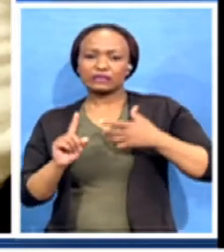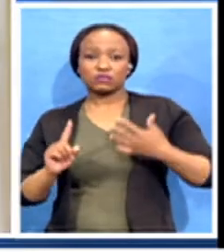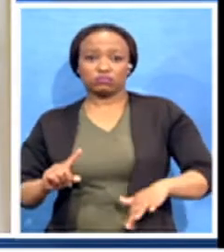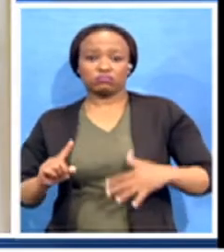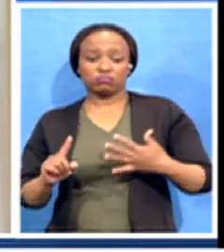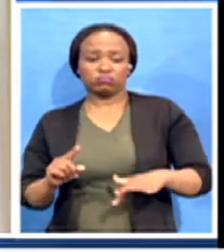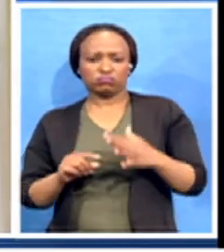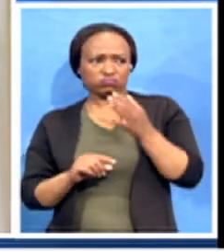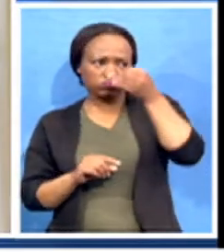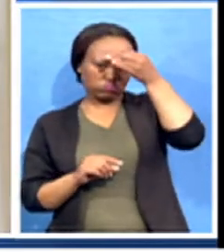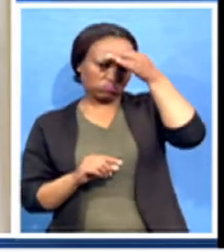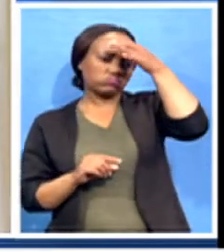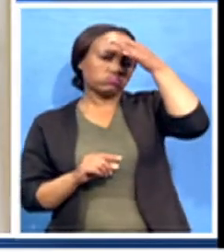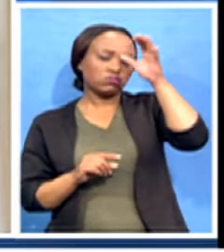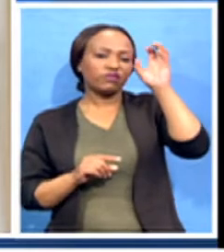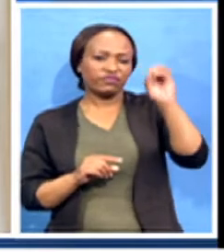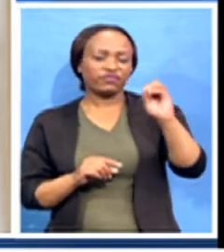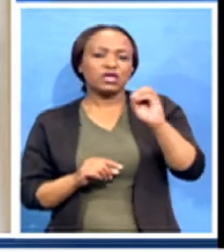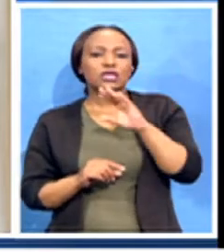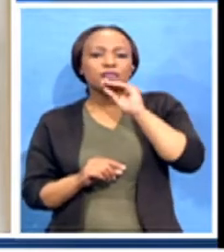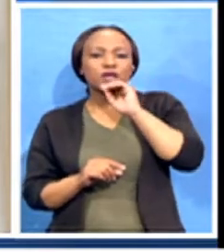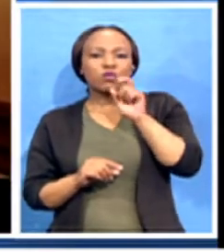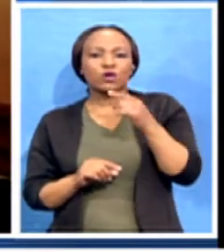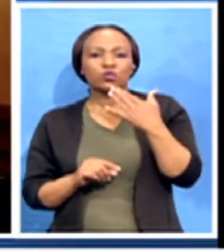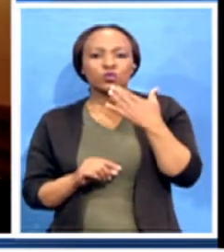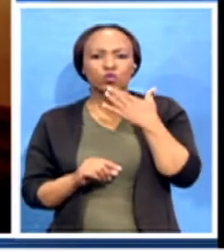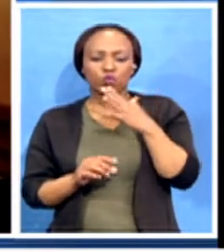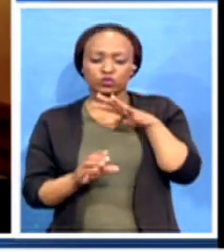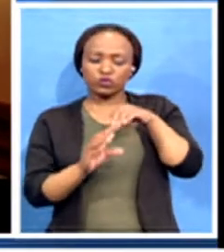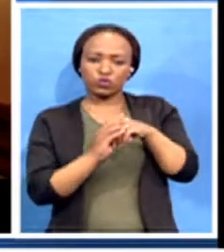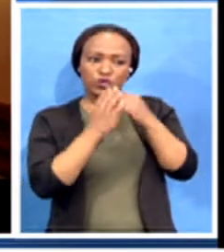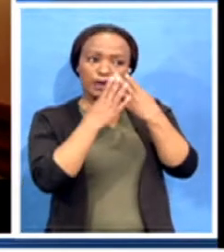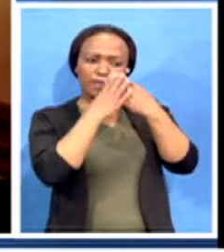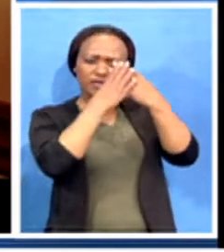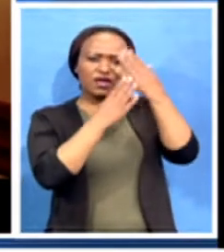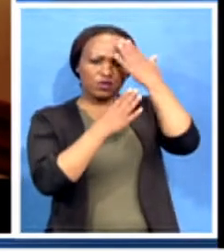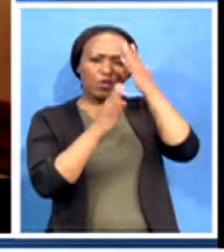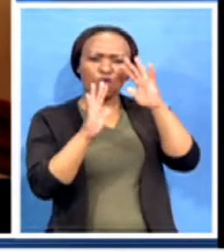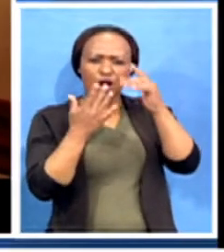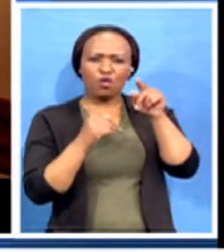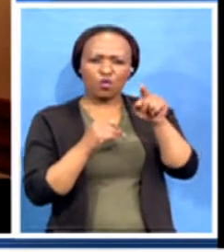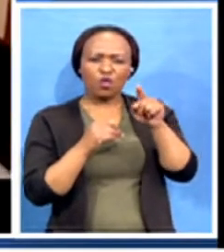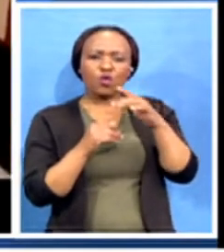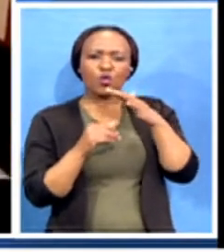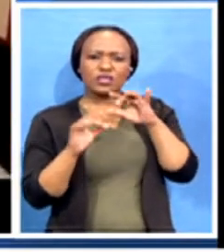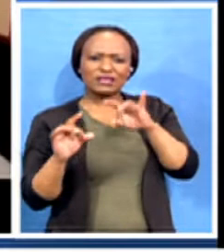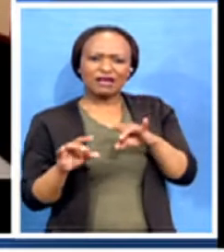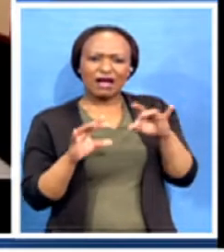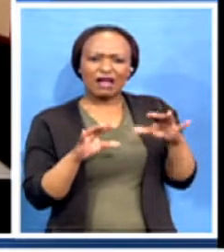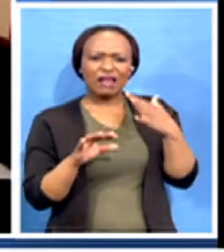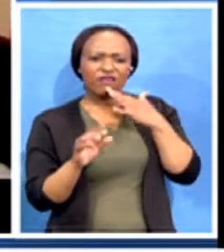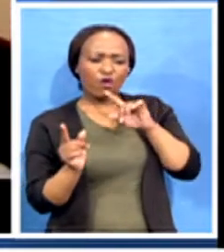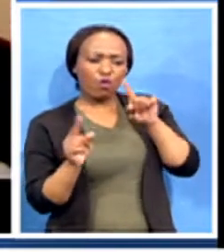an insight what it means to be a prisoner in South Africa and struggling to be admitted into